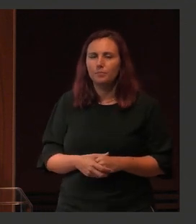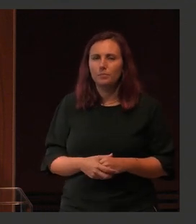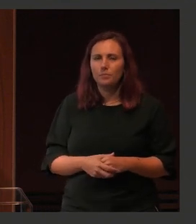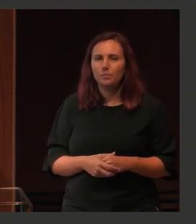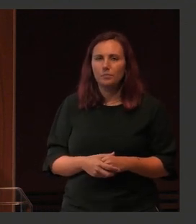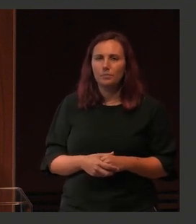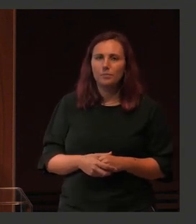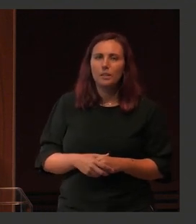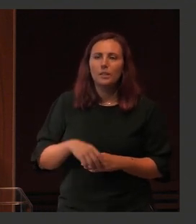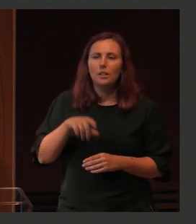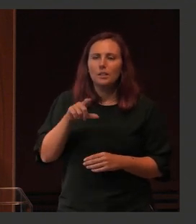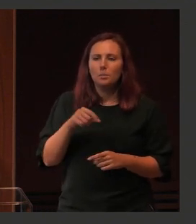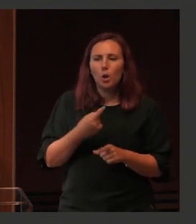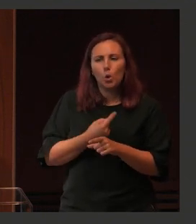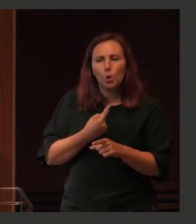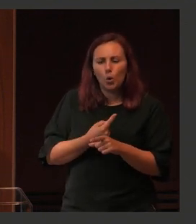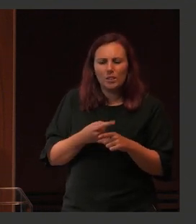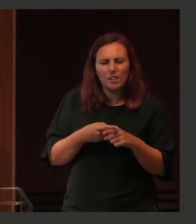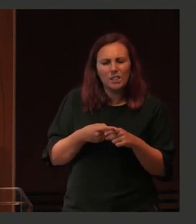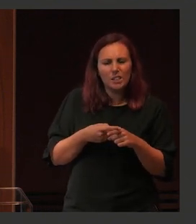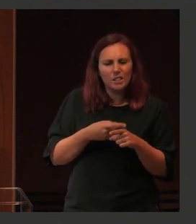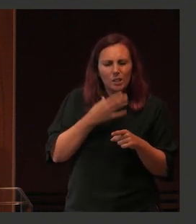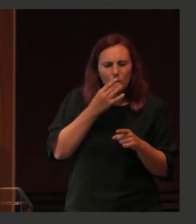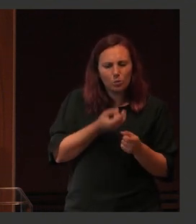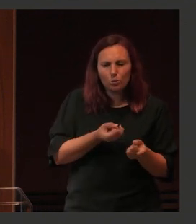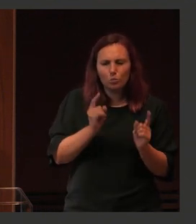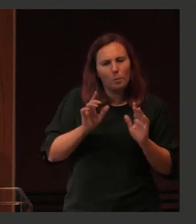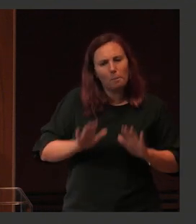not interested to the students.